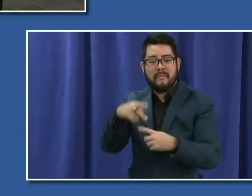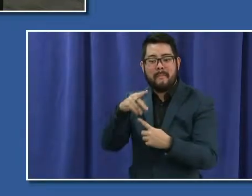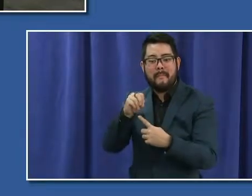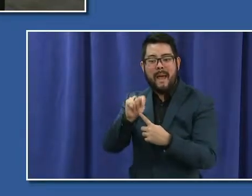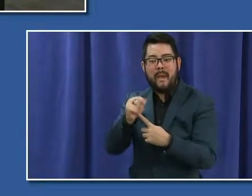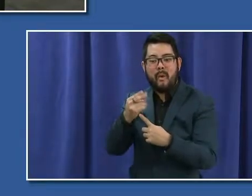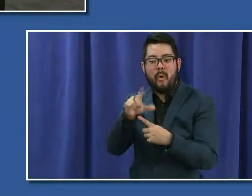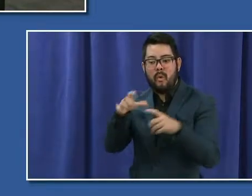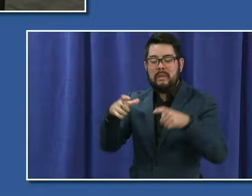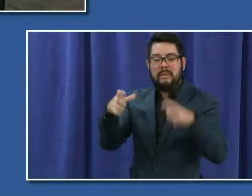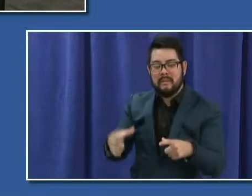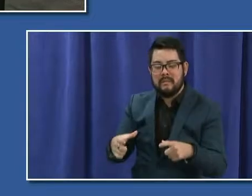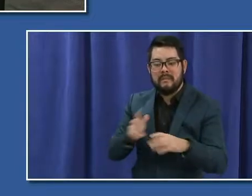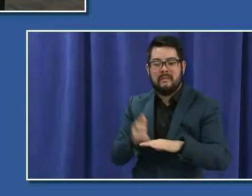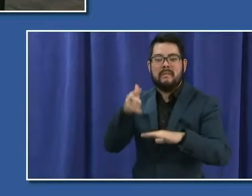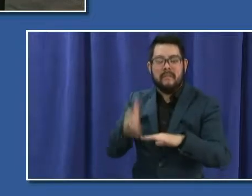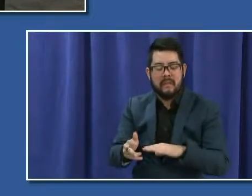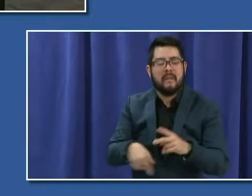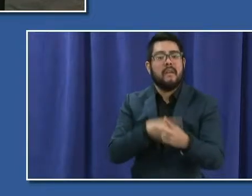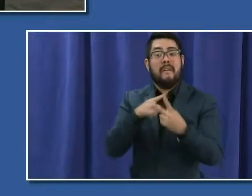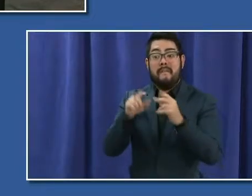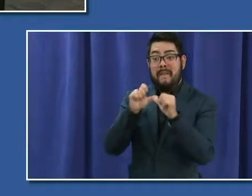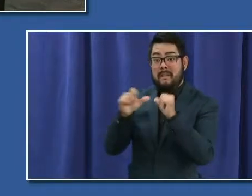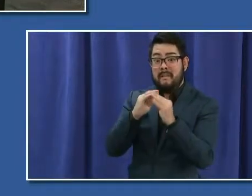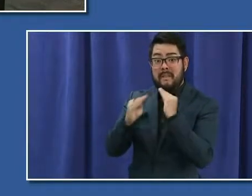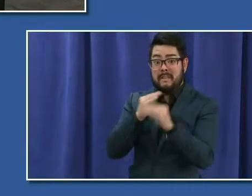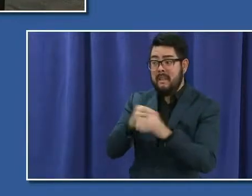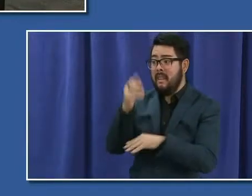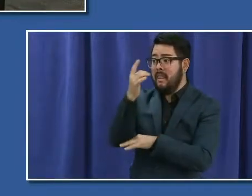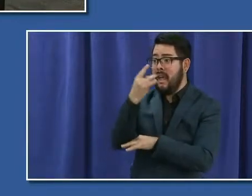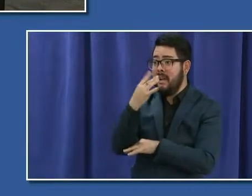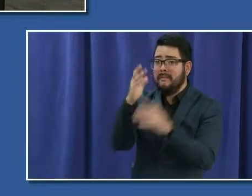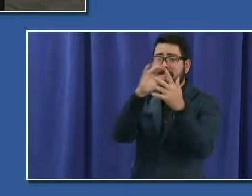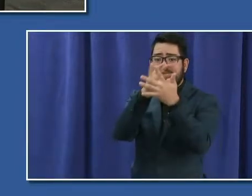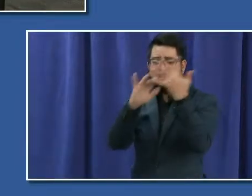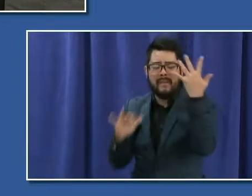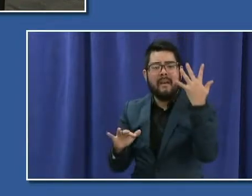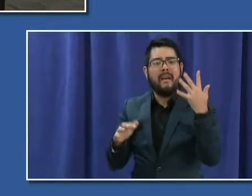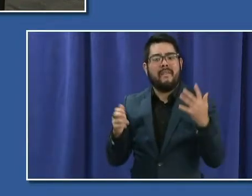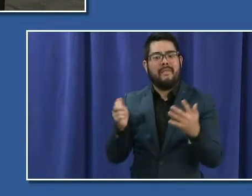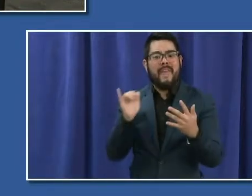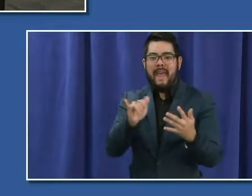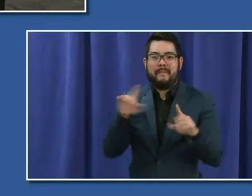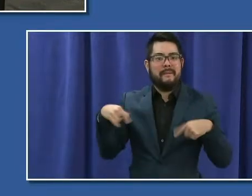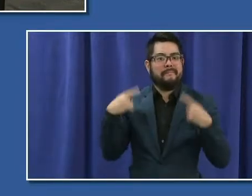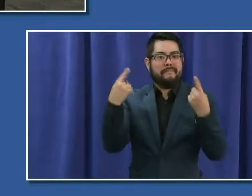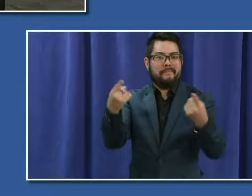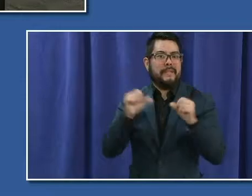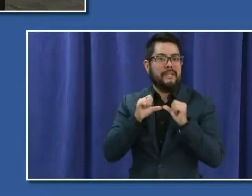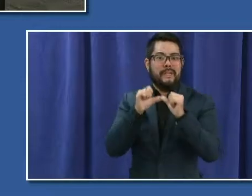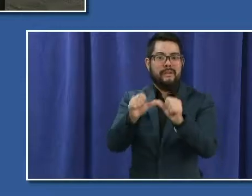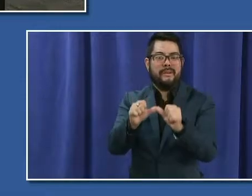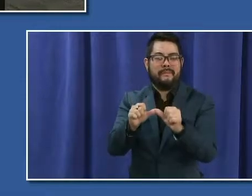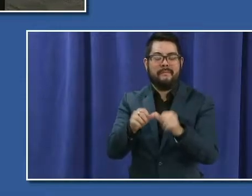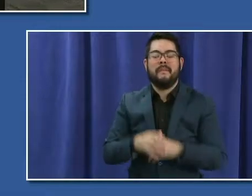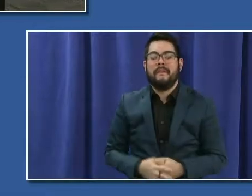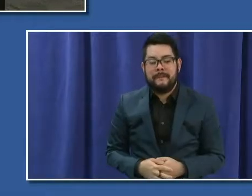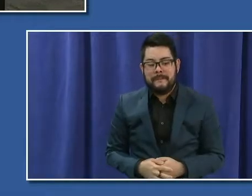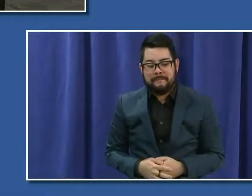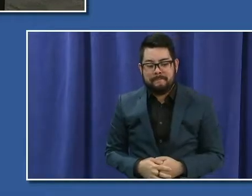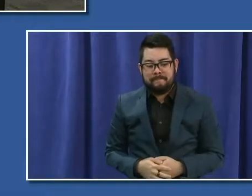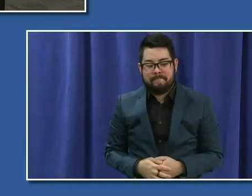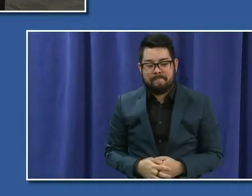gutters are doing great, continuing to fix the lights, that's all things that happened throughout, has never stopped during the pandemic.